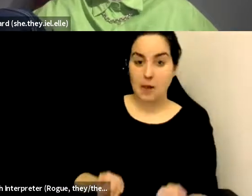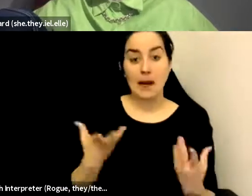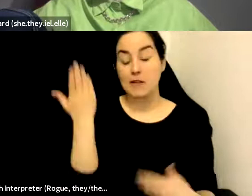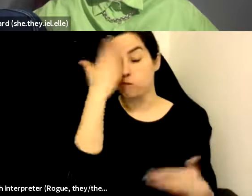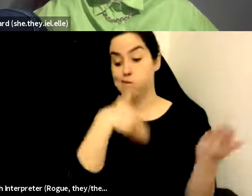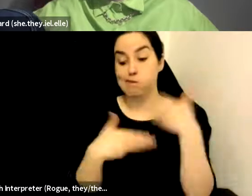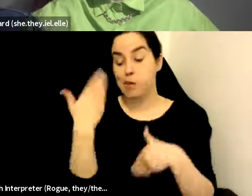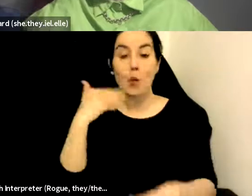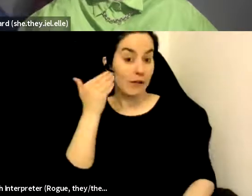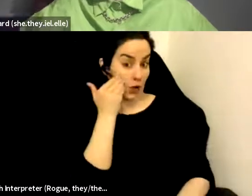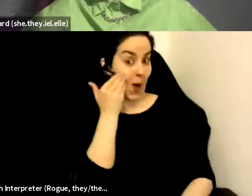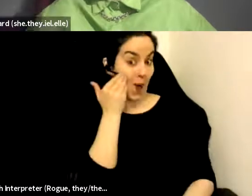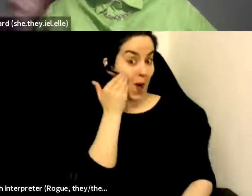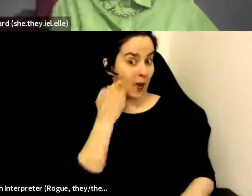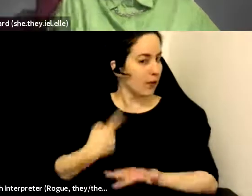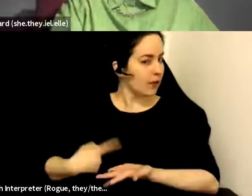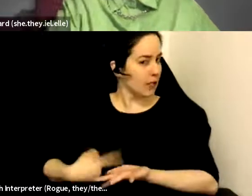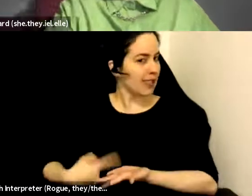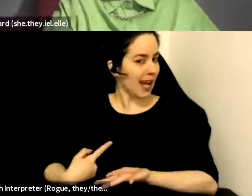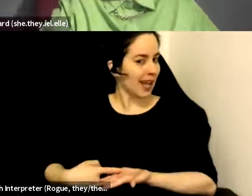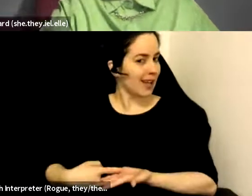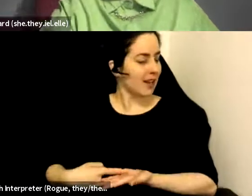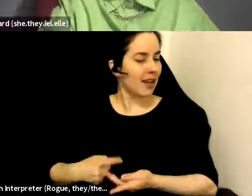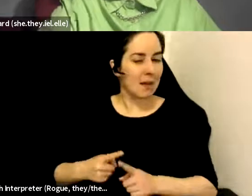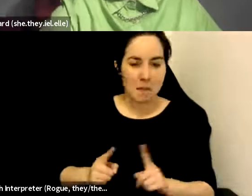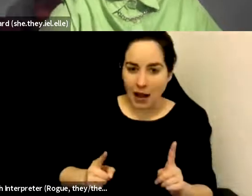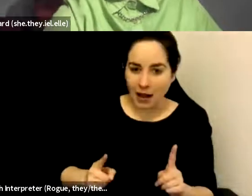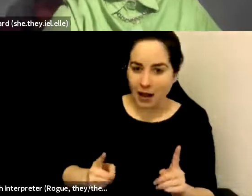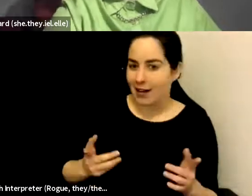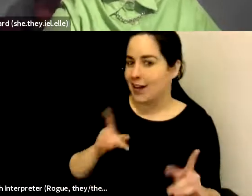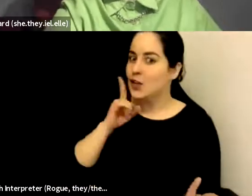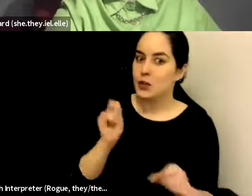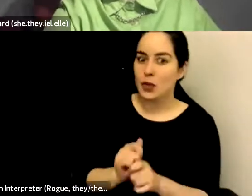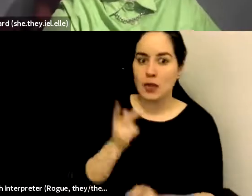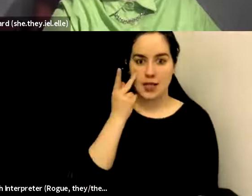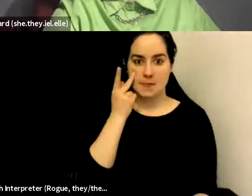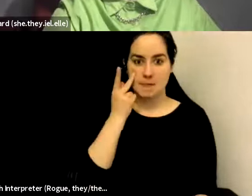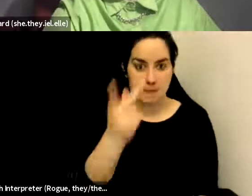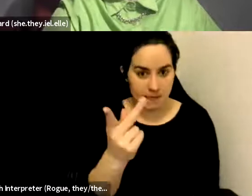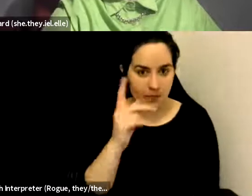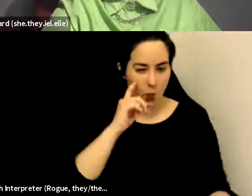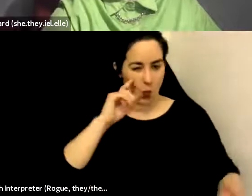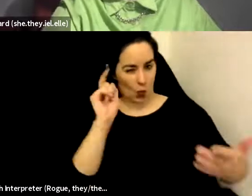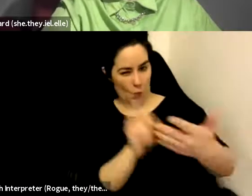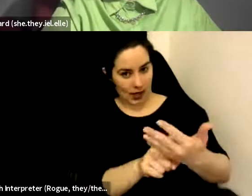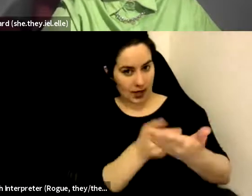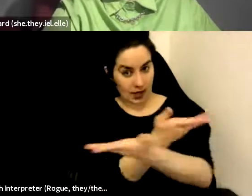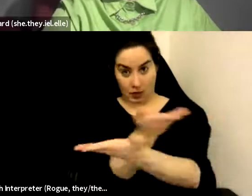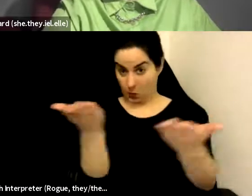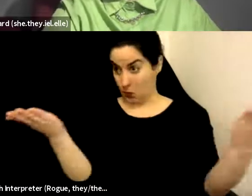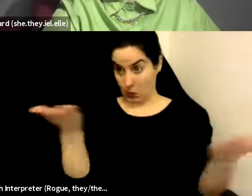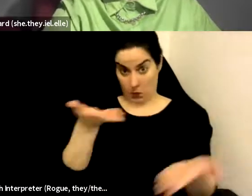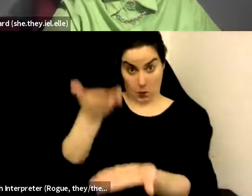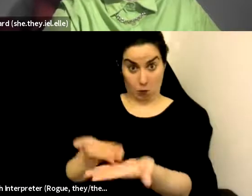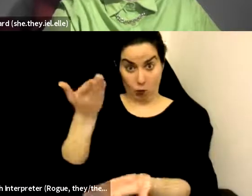always known and spoken about, but we haven't collectively like experienced it or seen the sort of like vast jumps